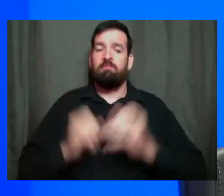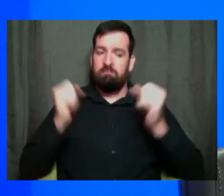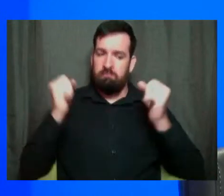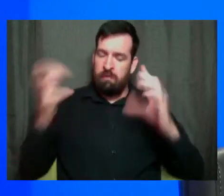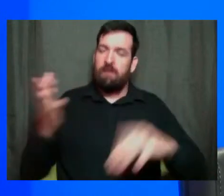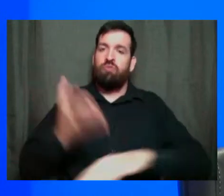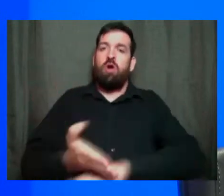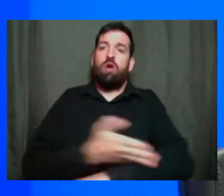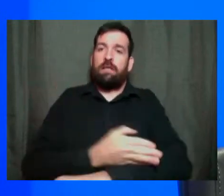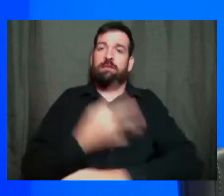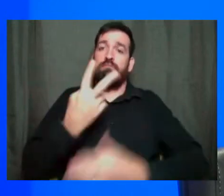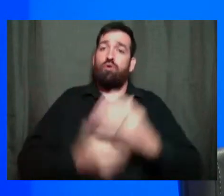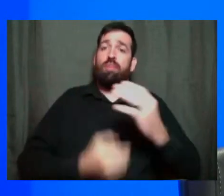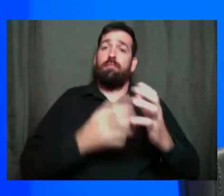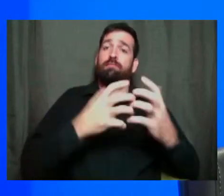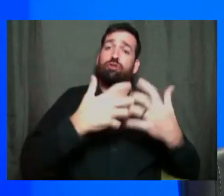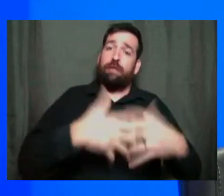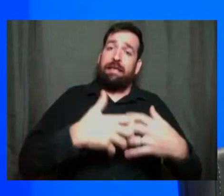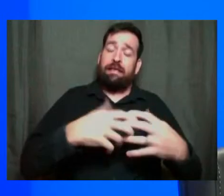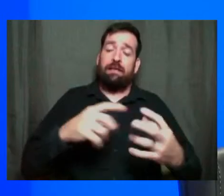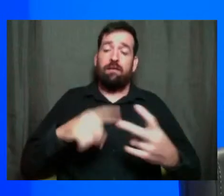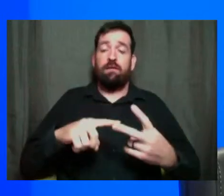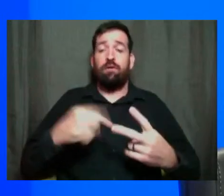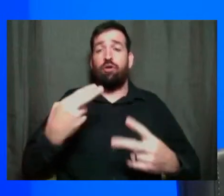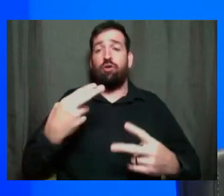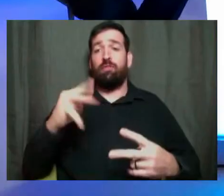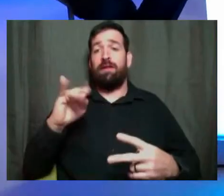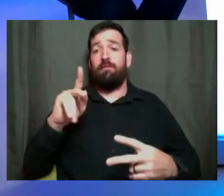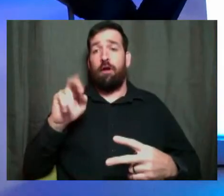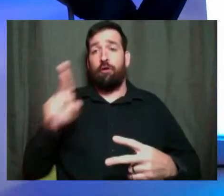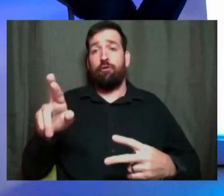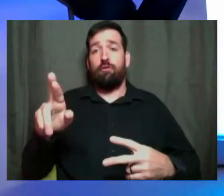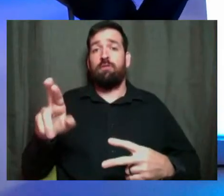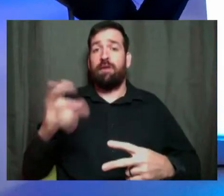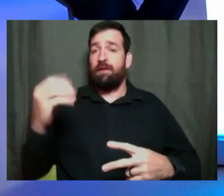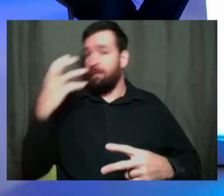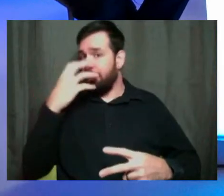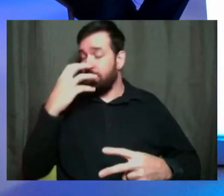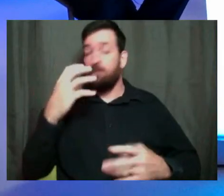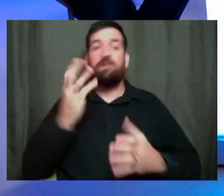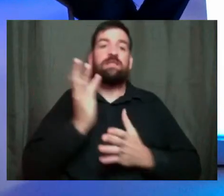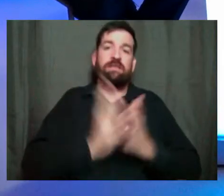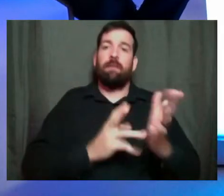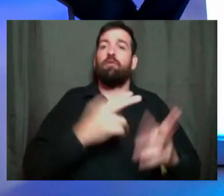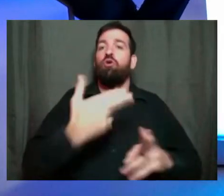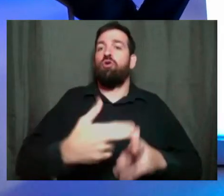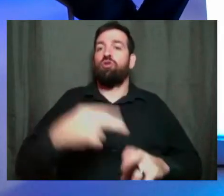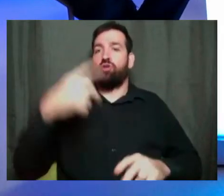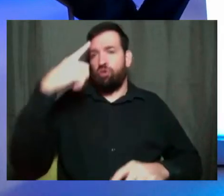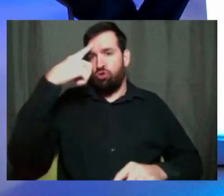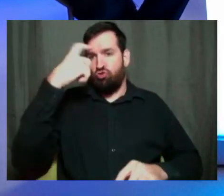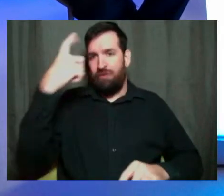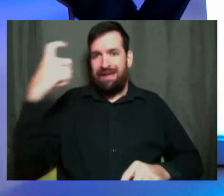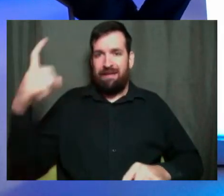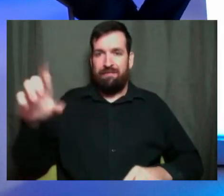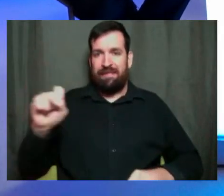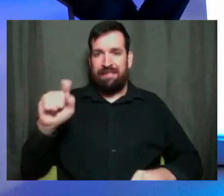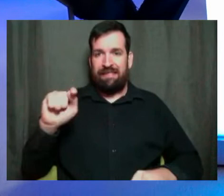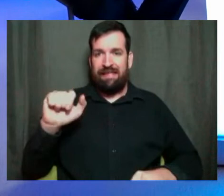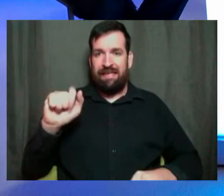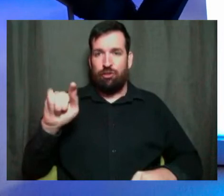both the machine, both the humidification and the mask. There's one called the Dream Station. Yeah,